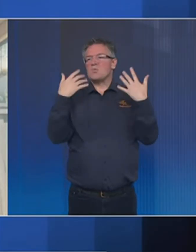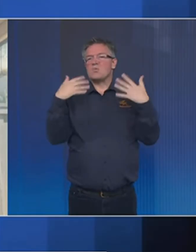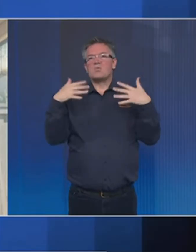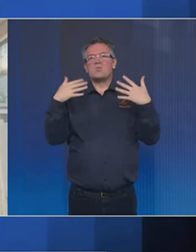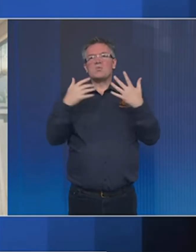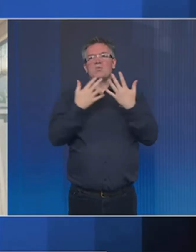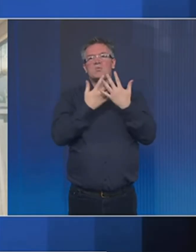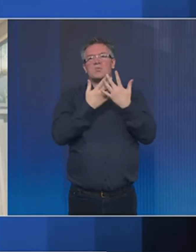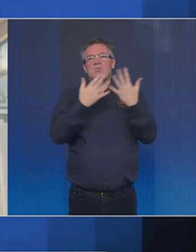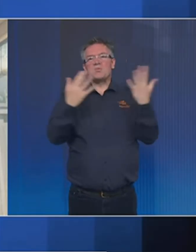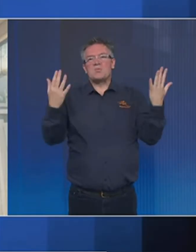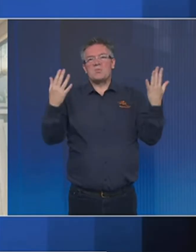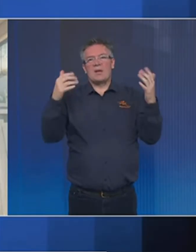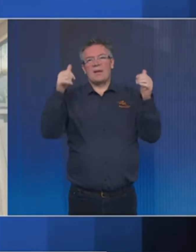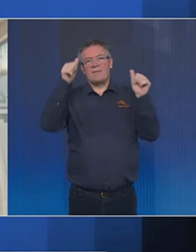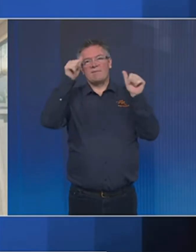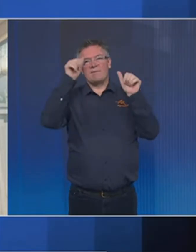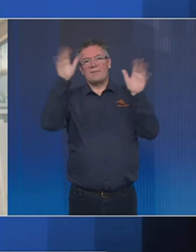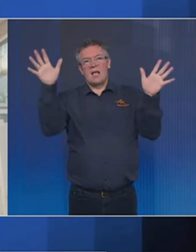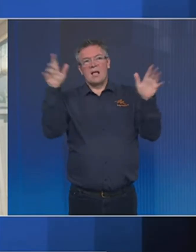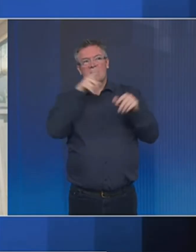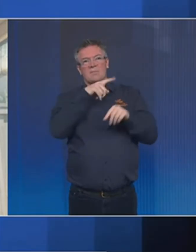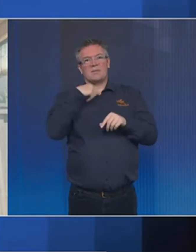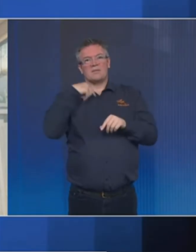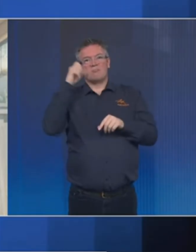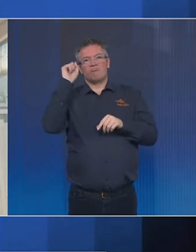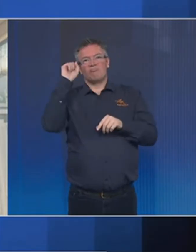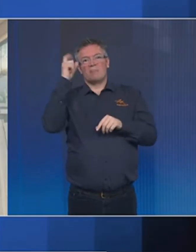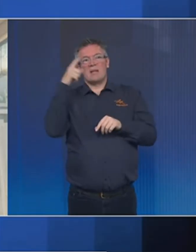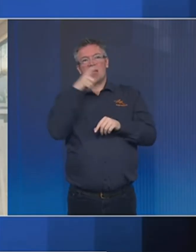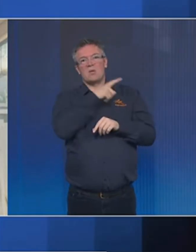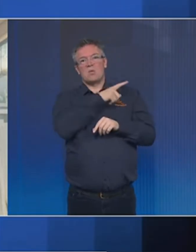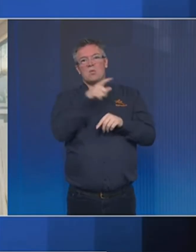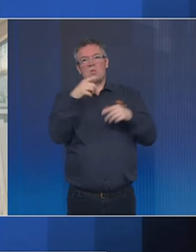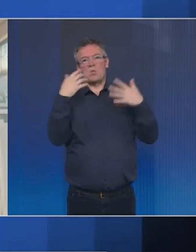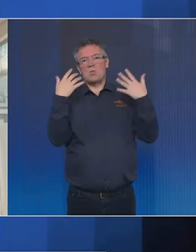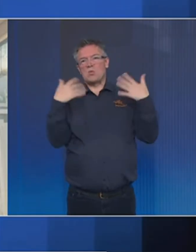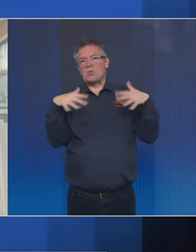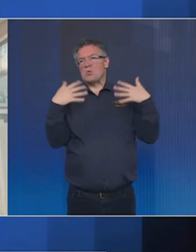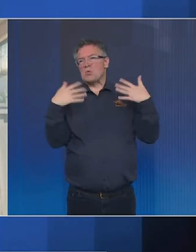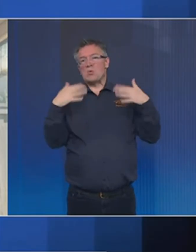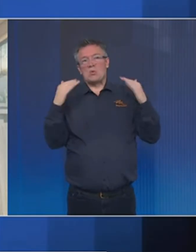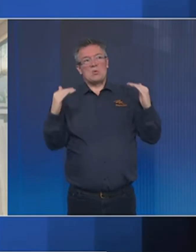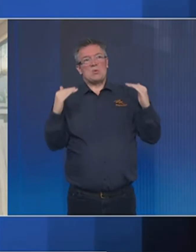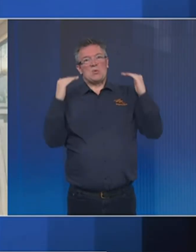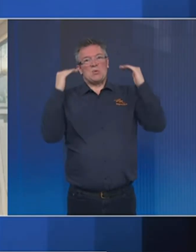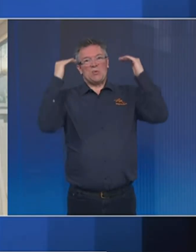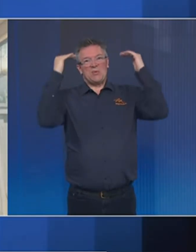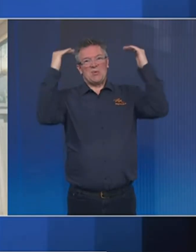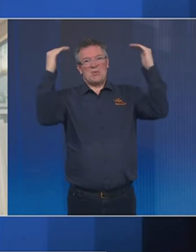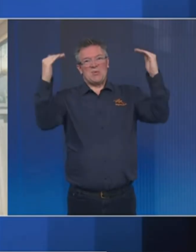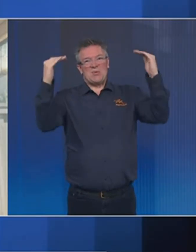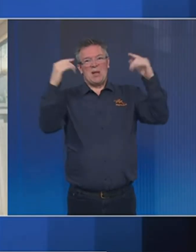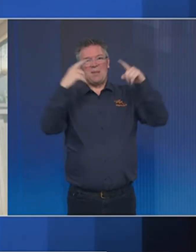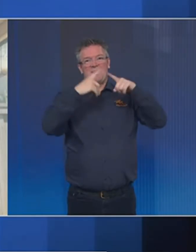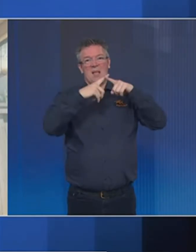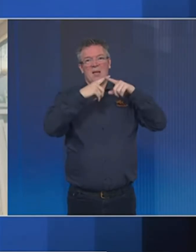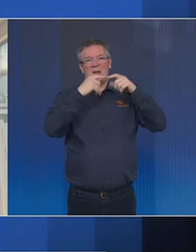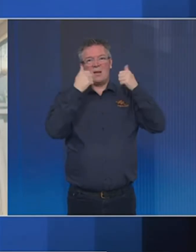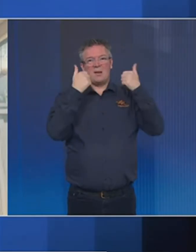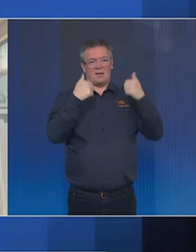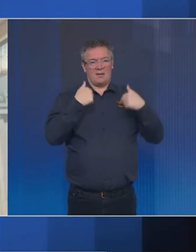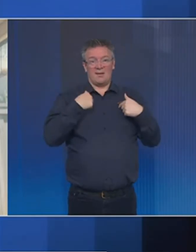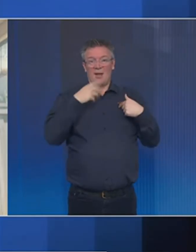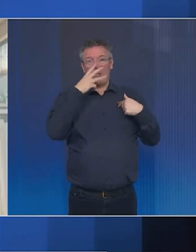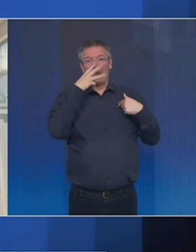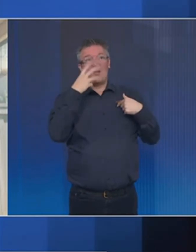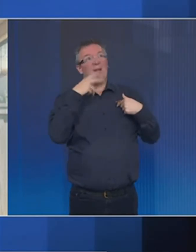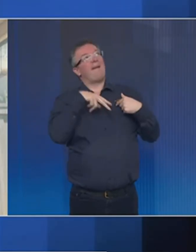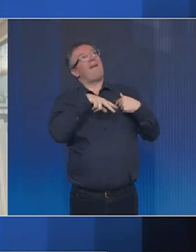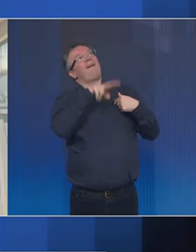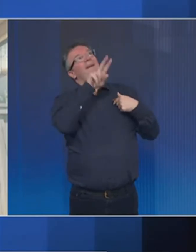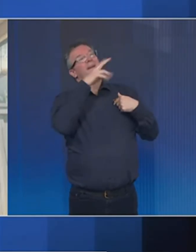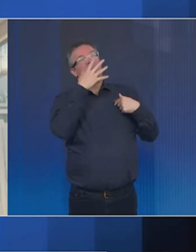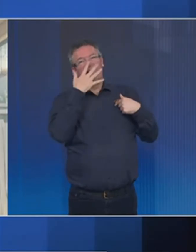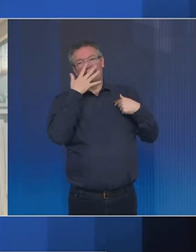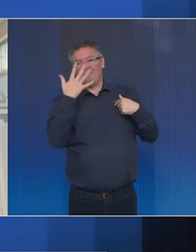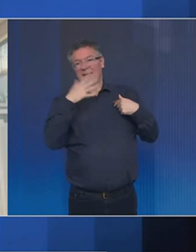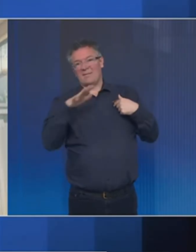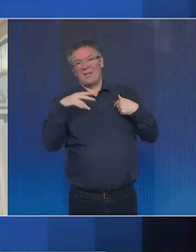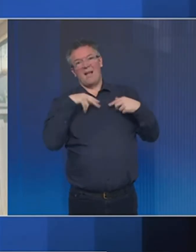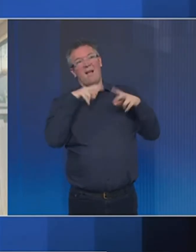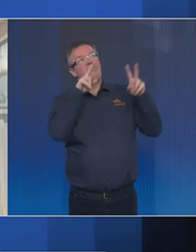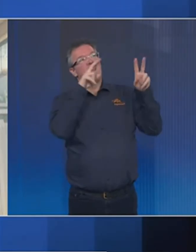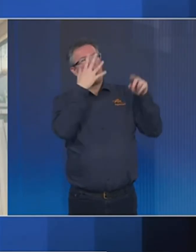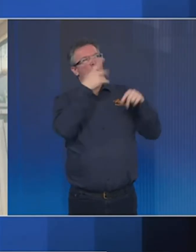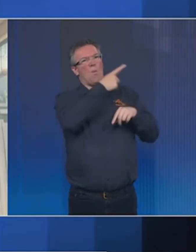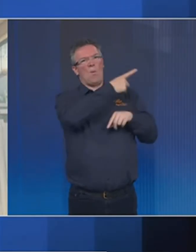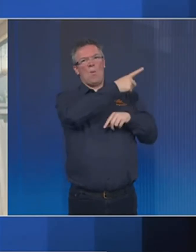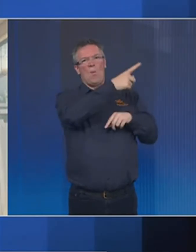the grasp of it at that time because you're 13 or 15. You don't really recognize world leaders you're around. You don't really recognize the caliber